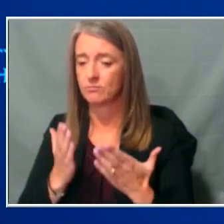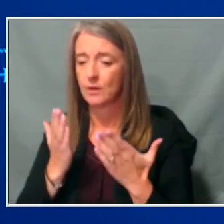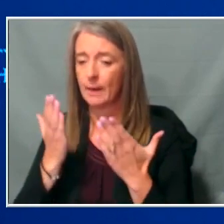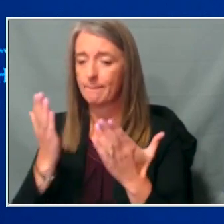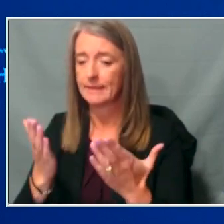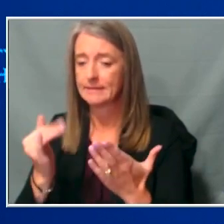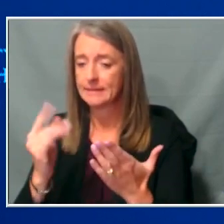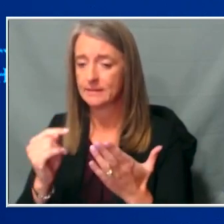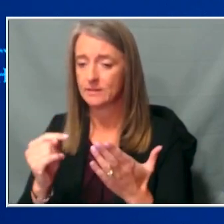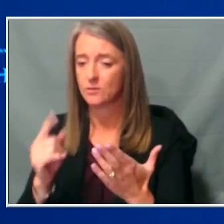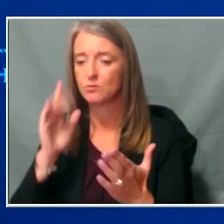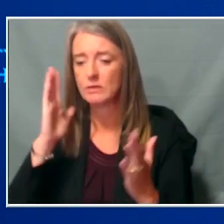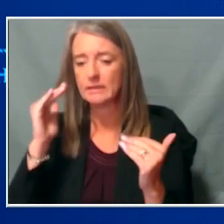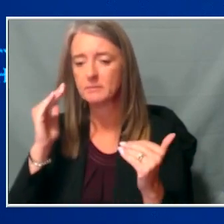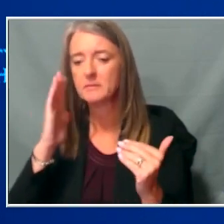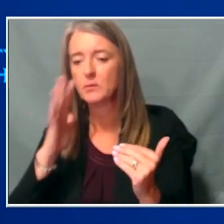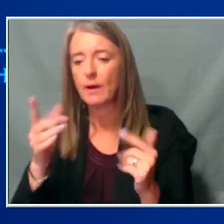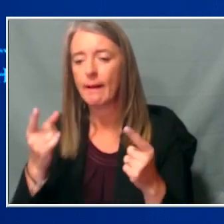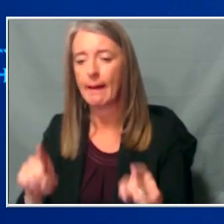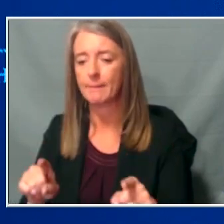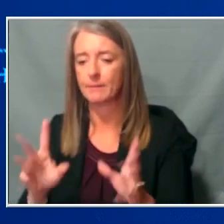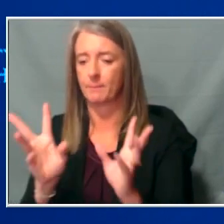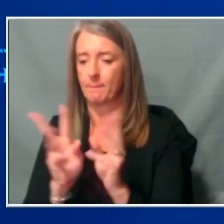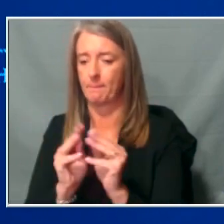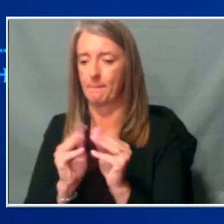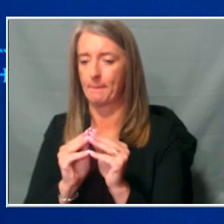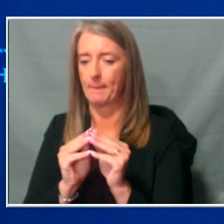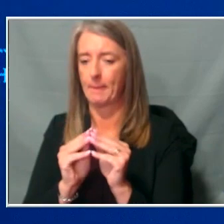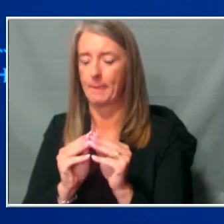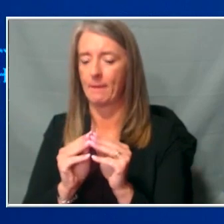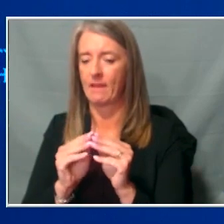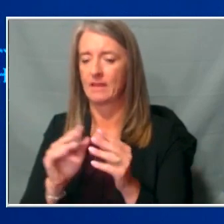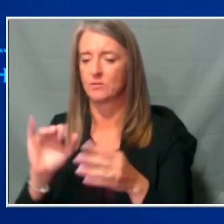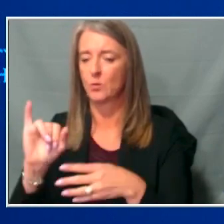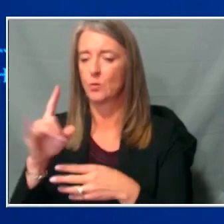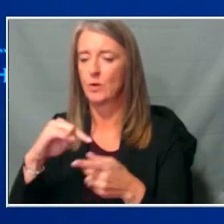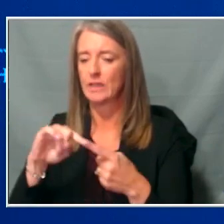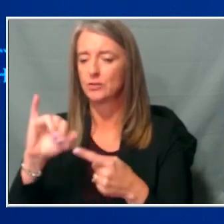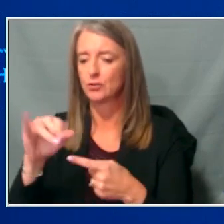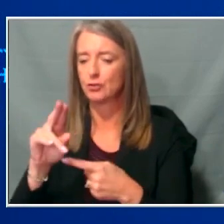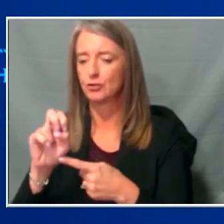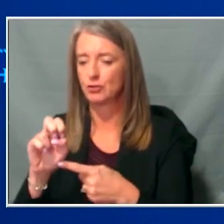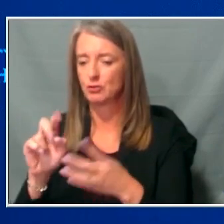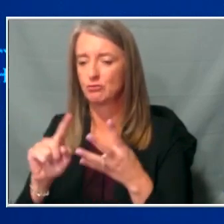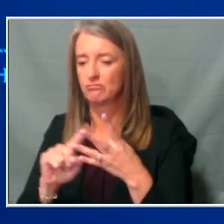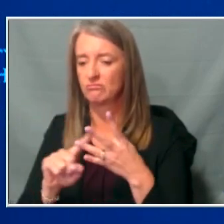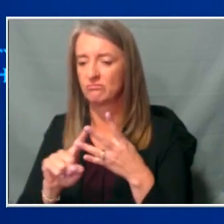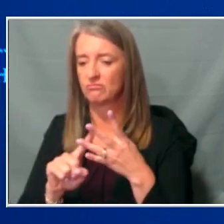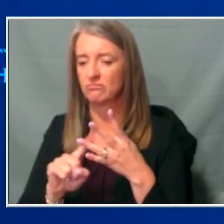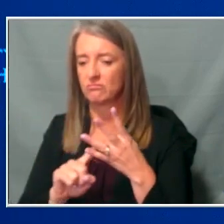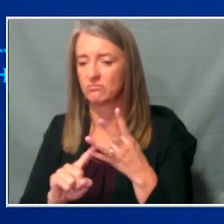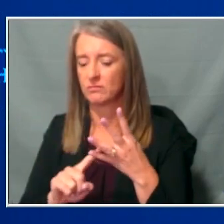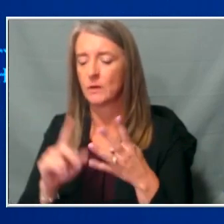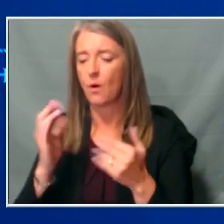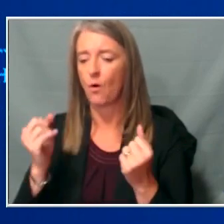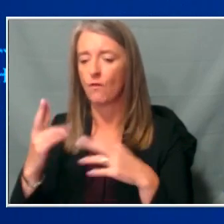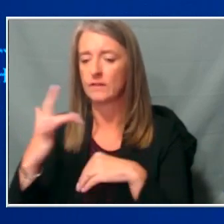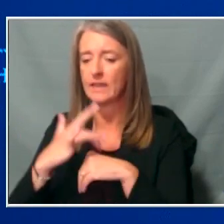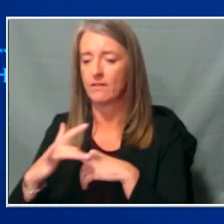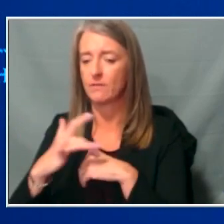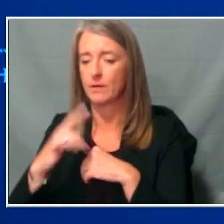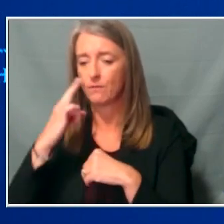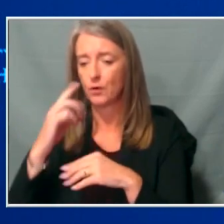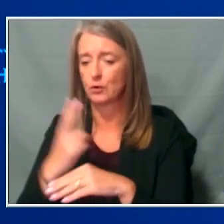we do anticipate. Those meetings, I believe, will be in later June, and then hopefully it will be available for